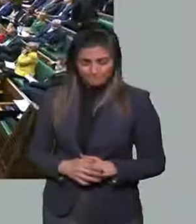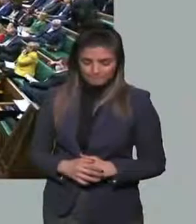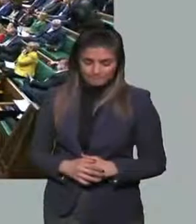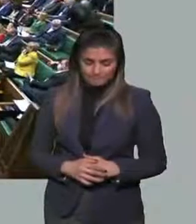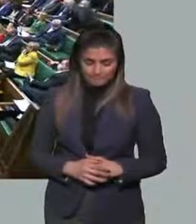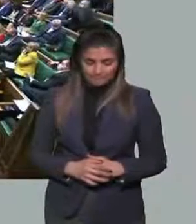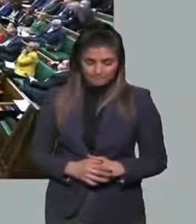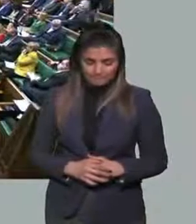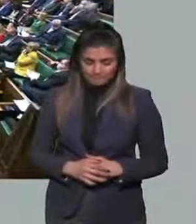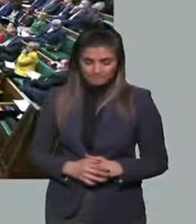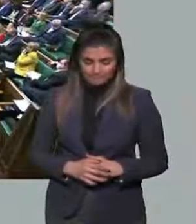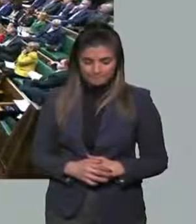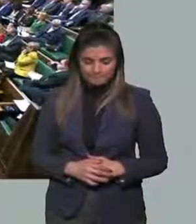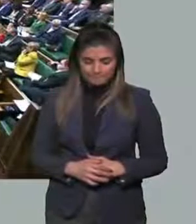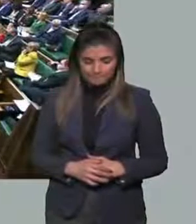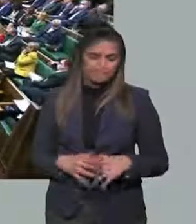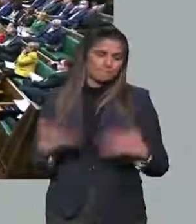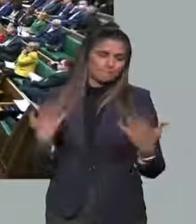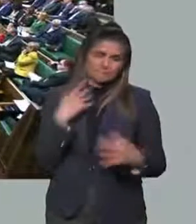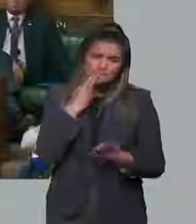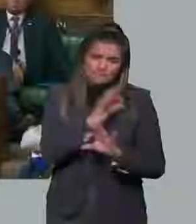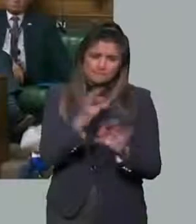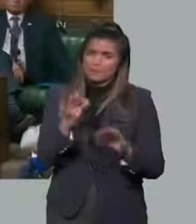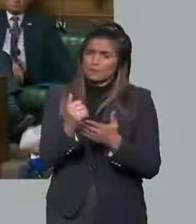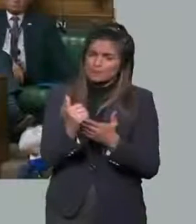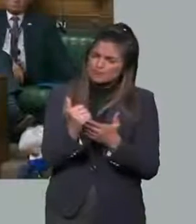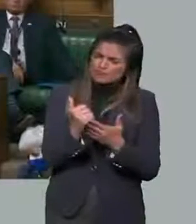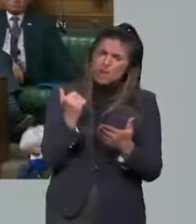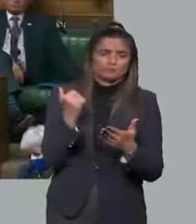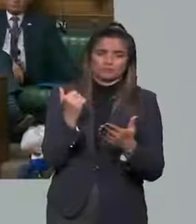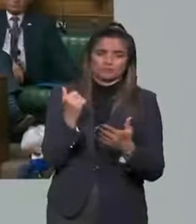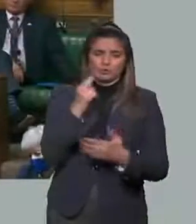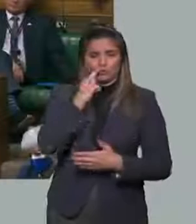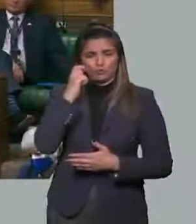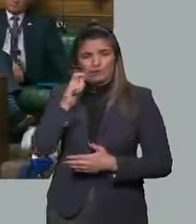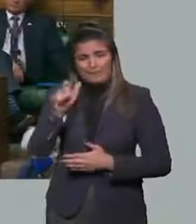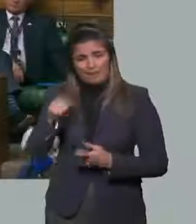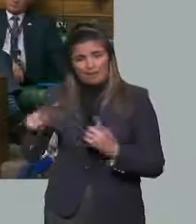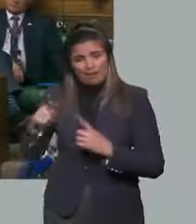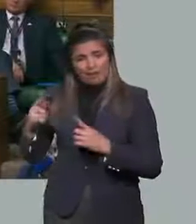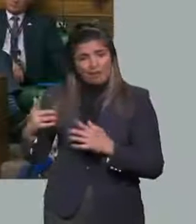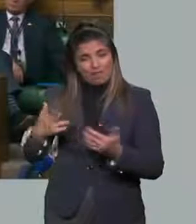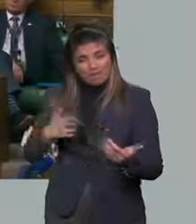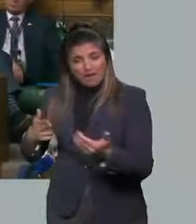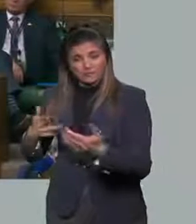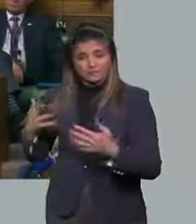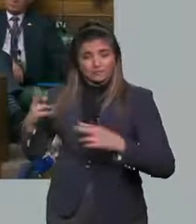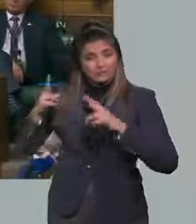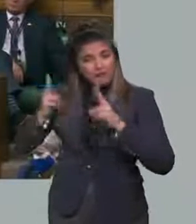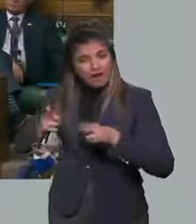friend that as the brilliant Ukrainian people fight and die on a daily basis for